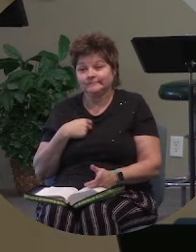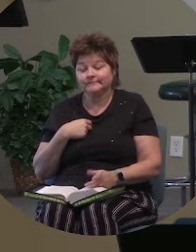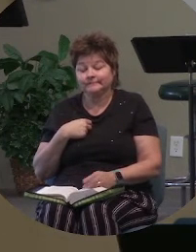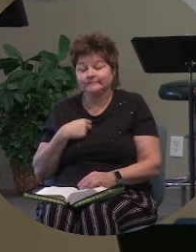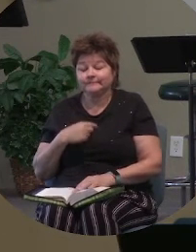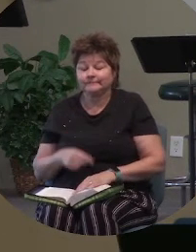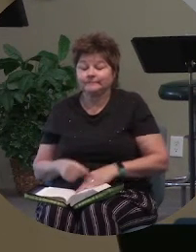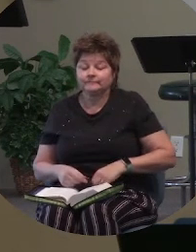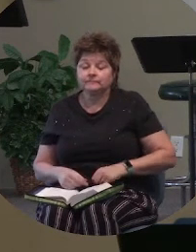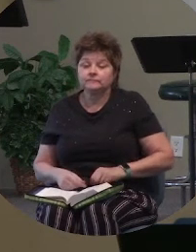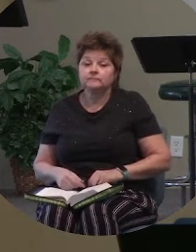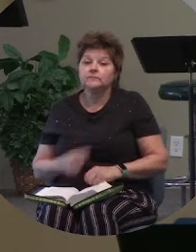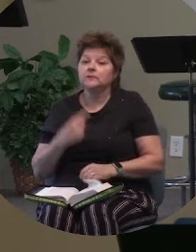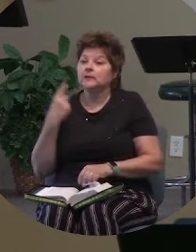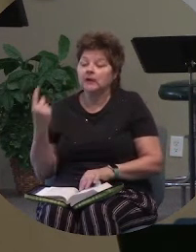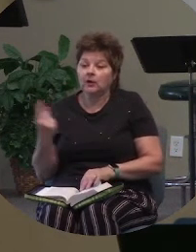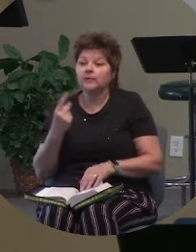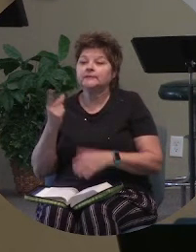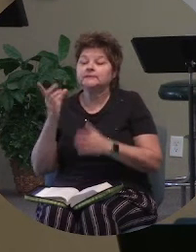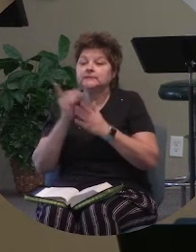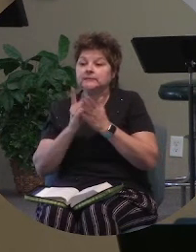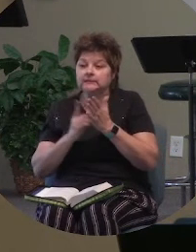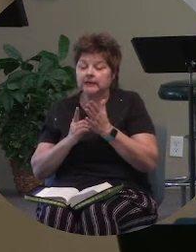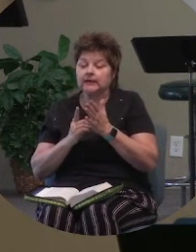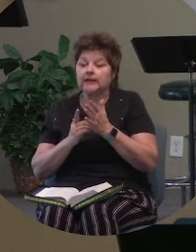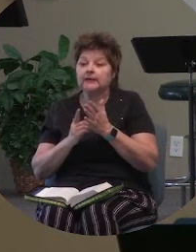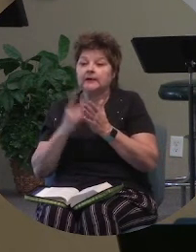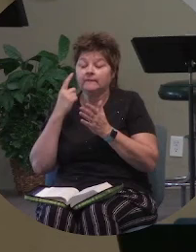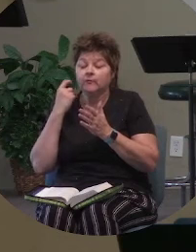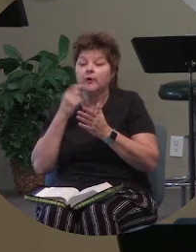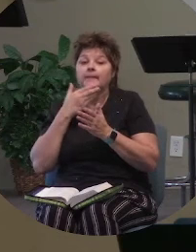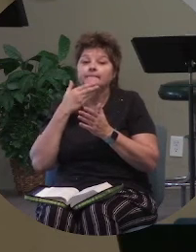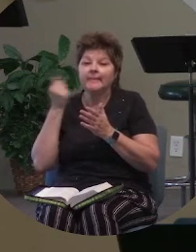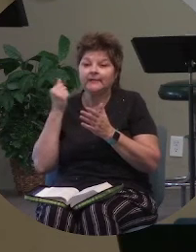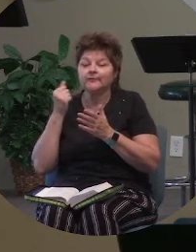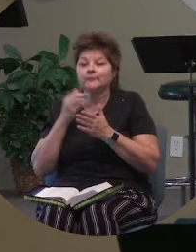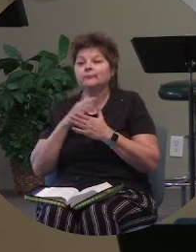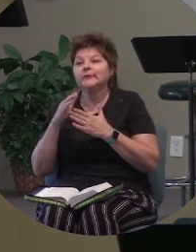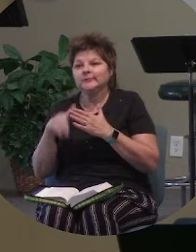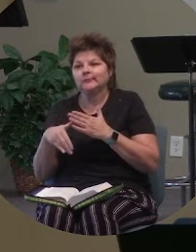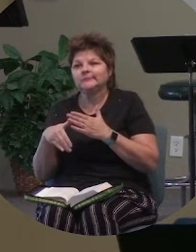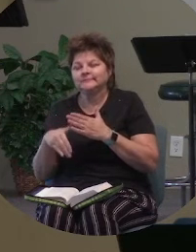But it always is designed for better results.